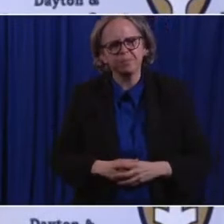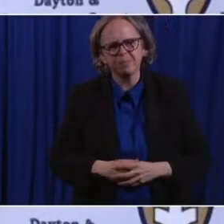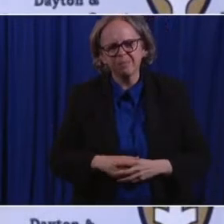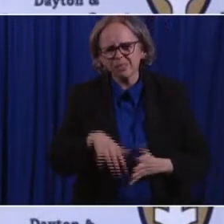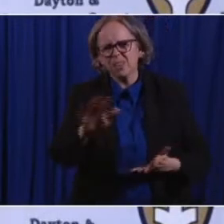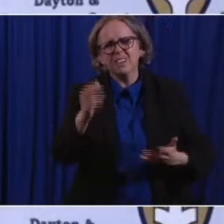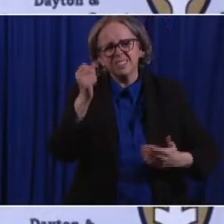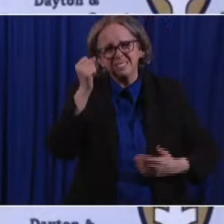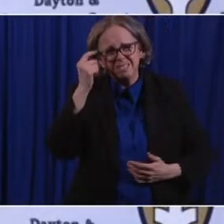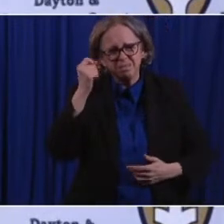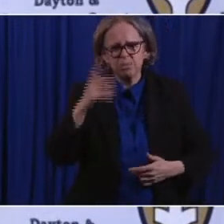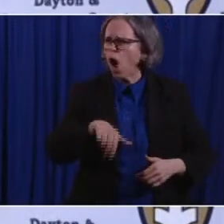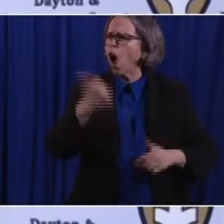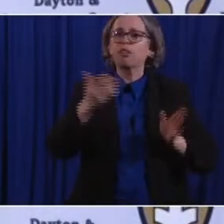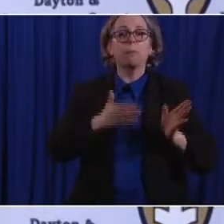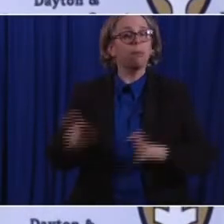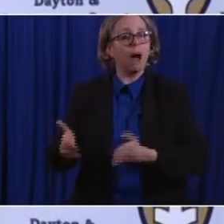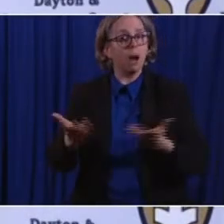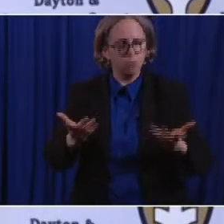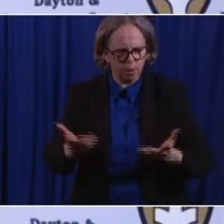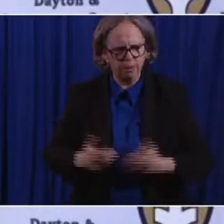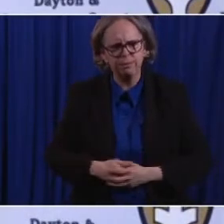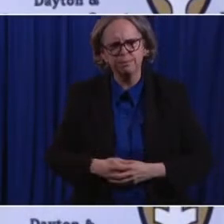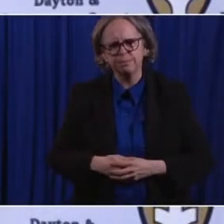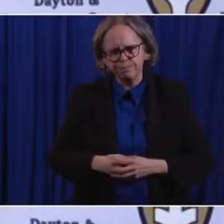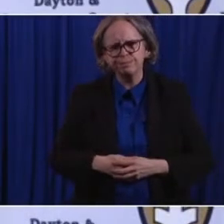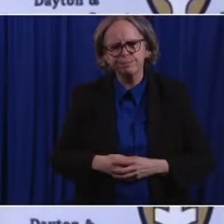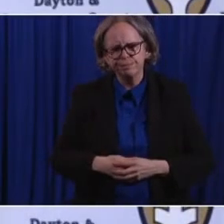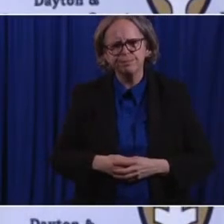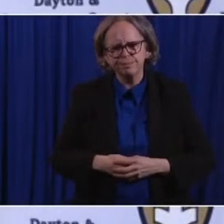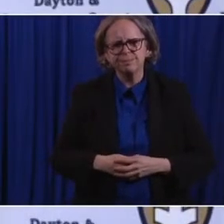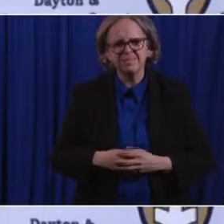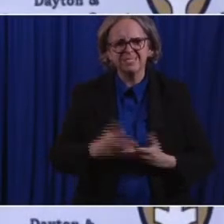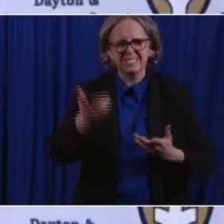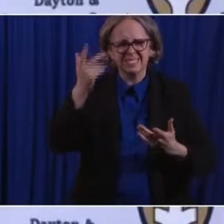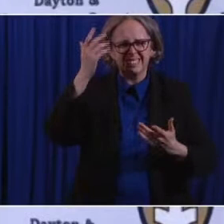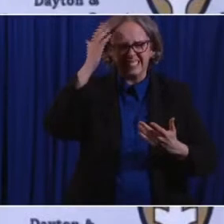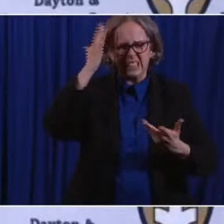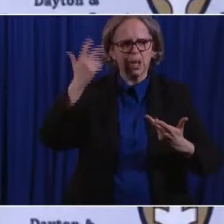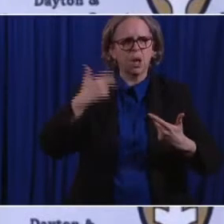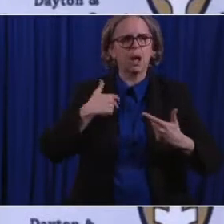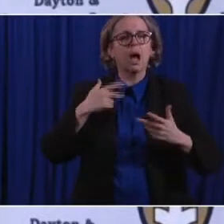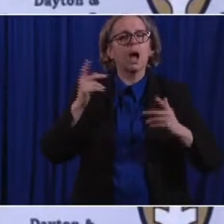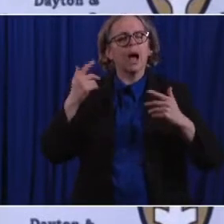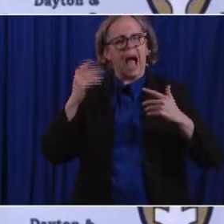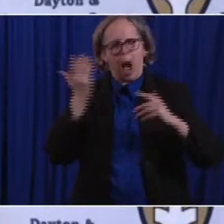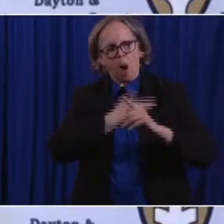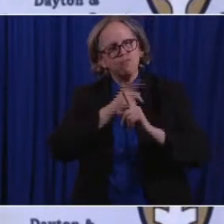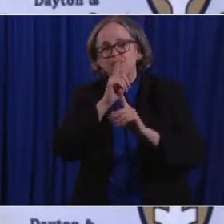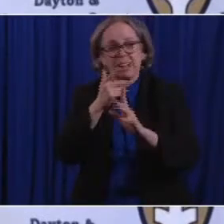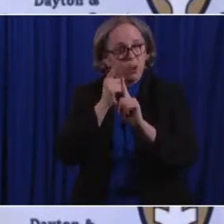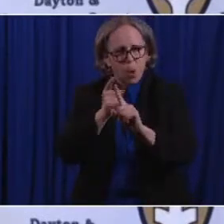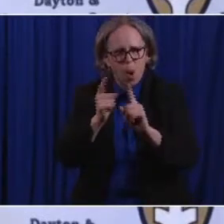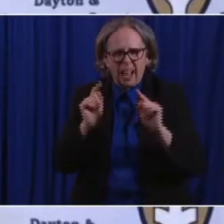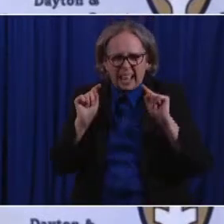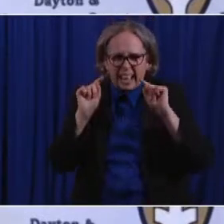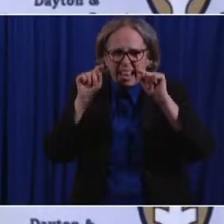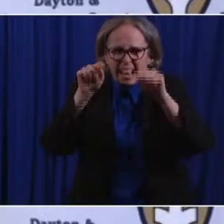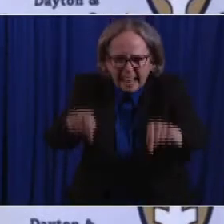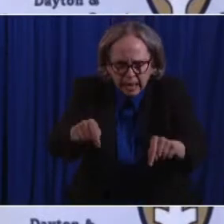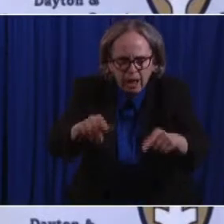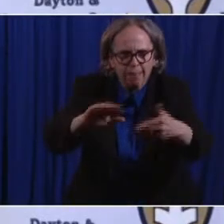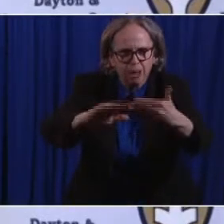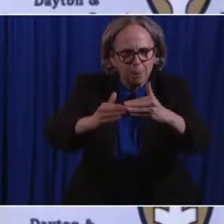going out in many communities into the neighborhoods. So the effort is certainly being made,